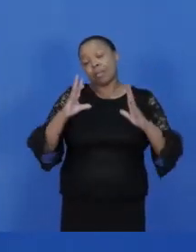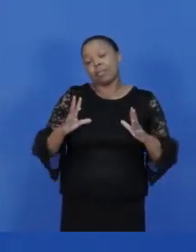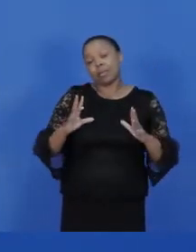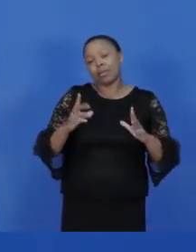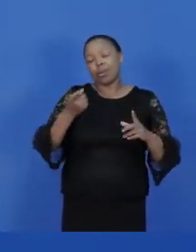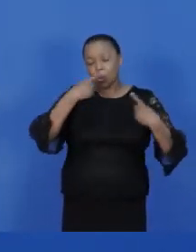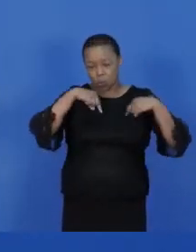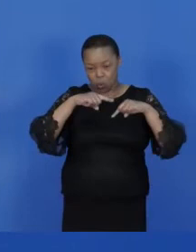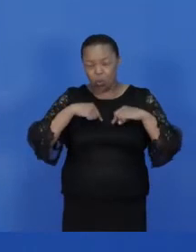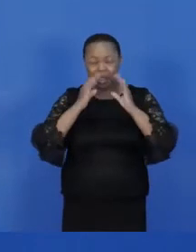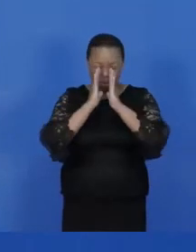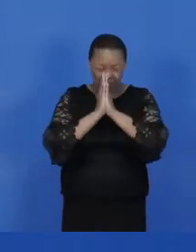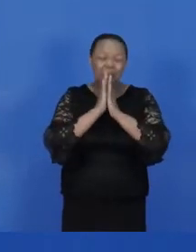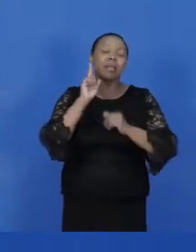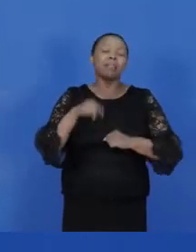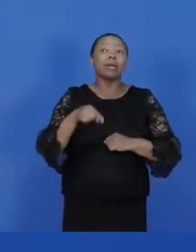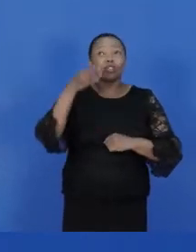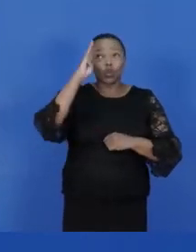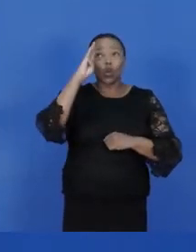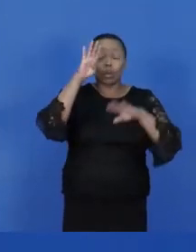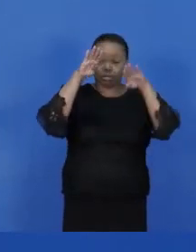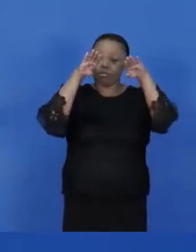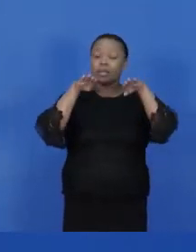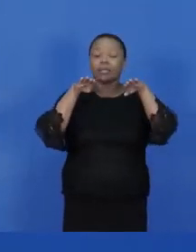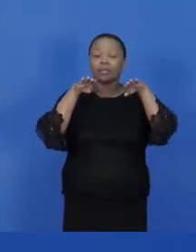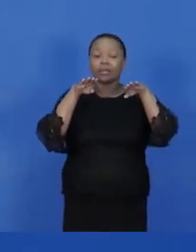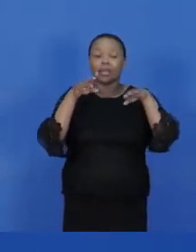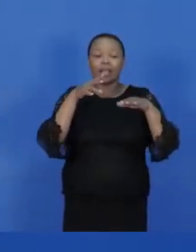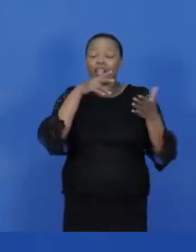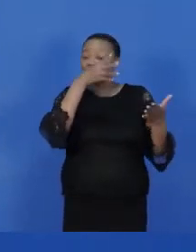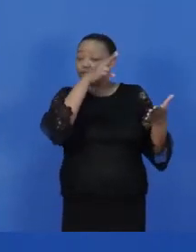pray that God will bless us. And